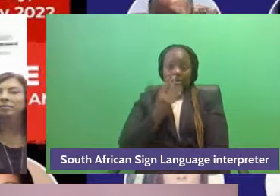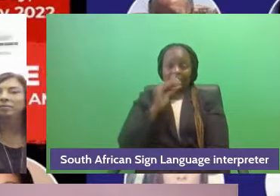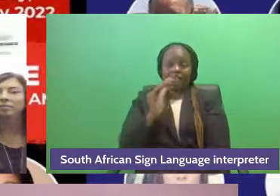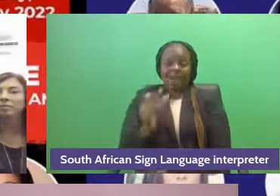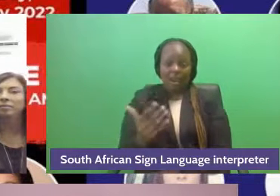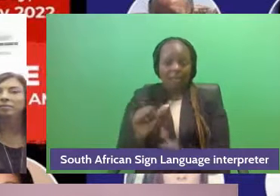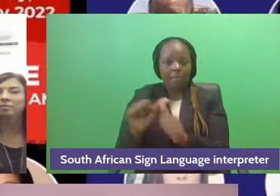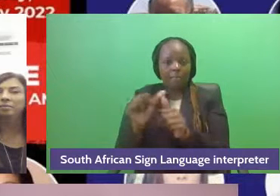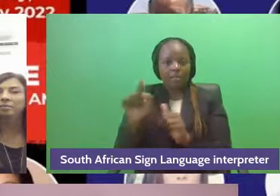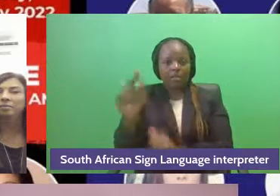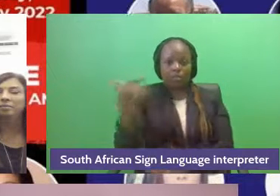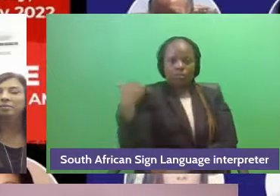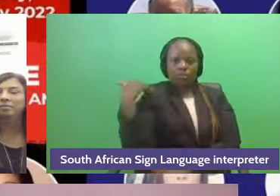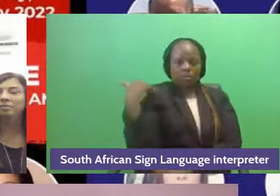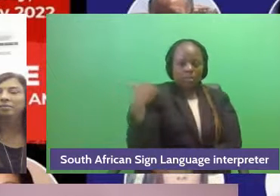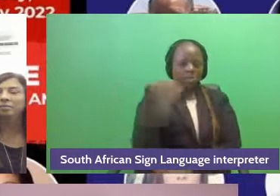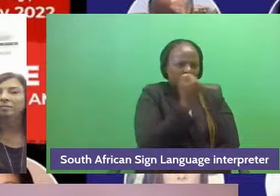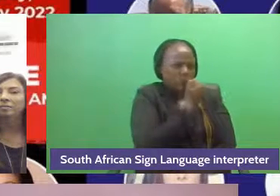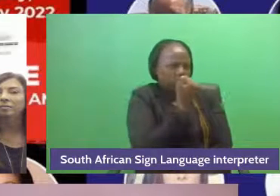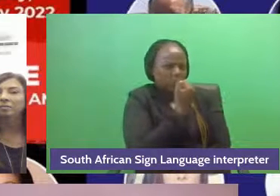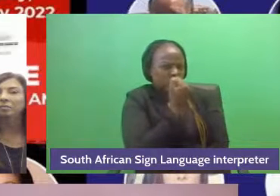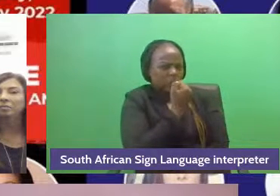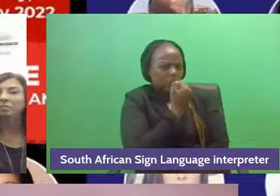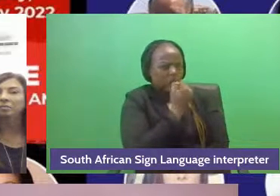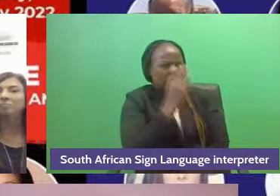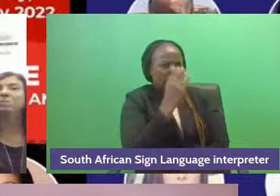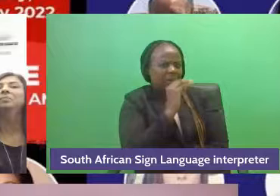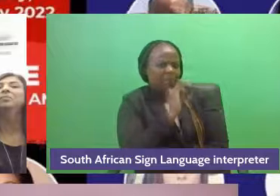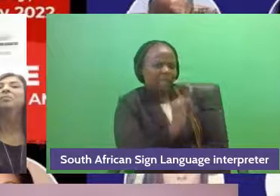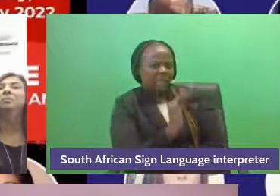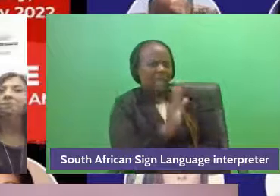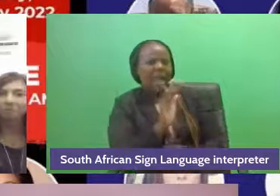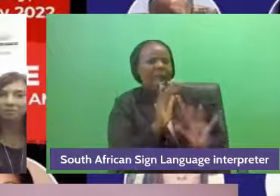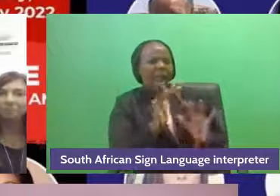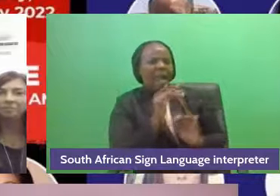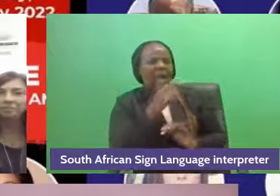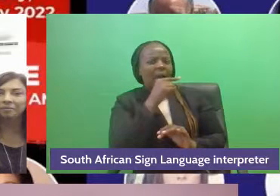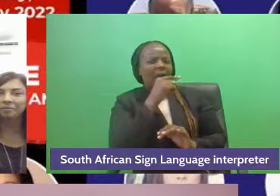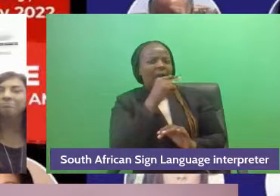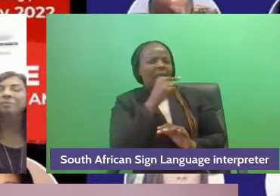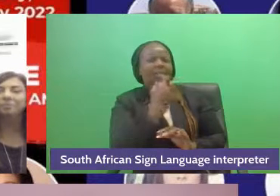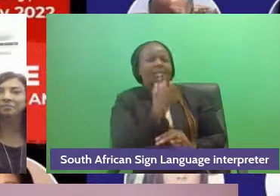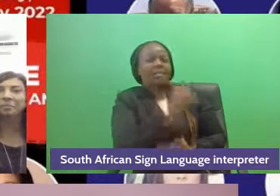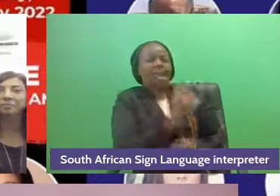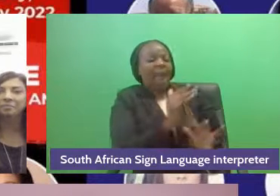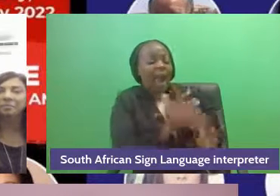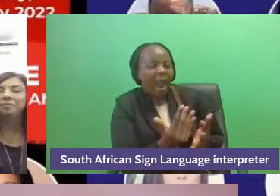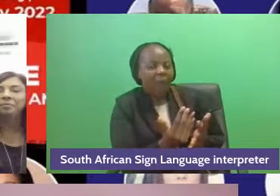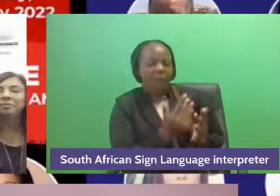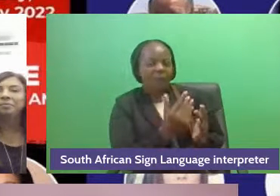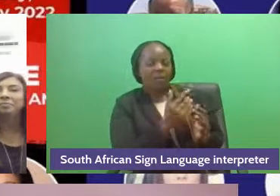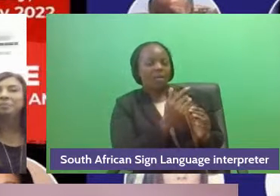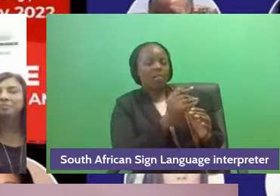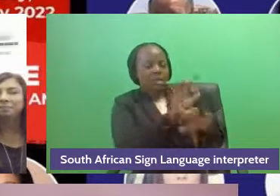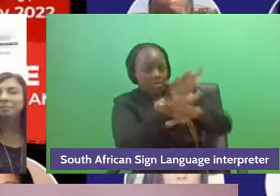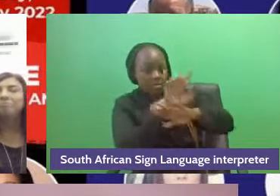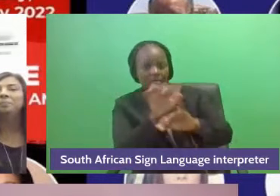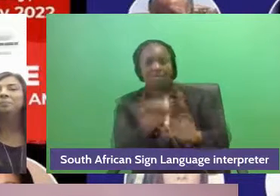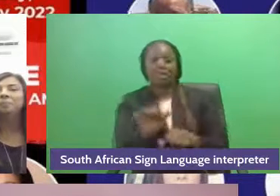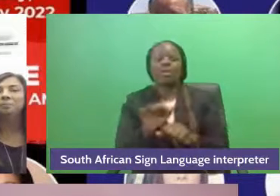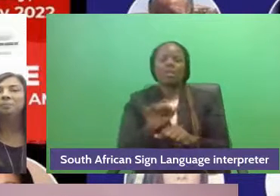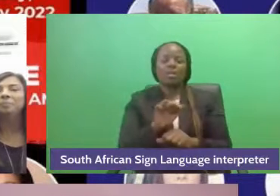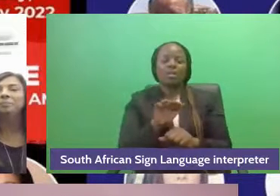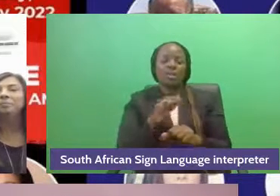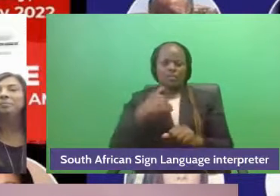me and just apologize that I don't mean to offend you, but how do I pronounce your name or how do I say this? Just that thing, it will not hurt. I